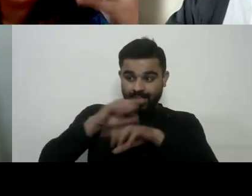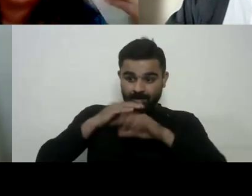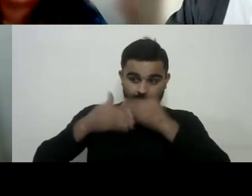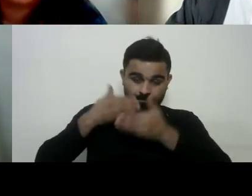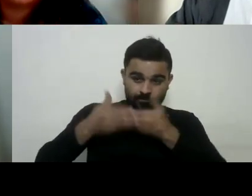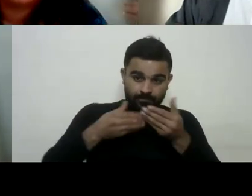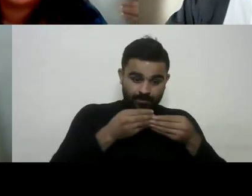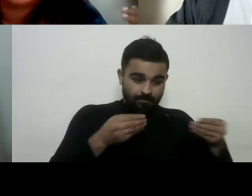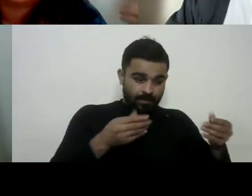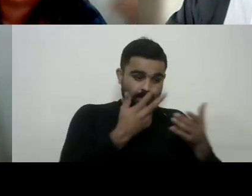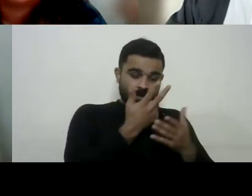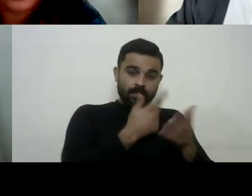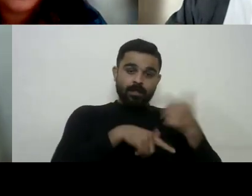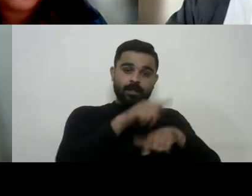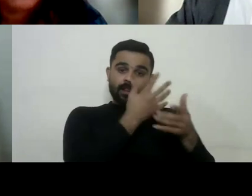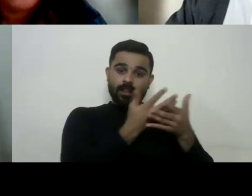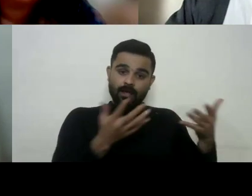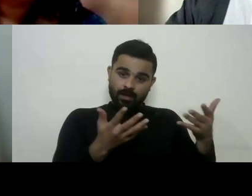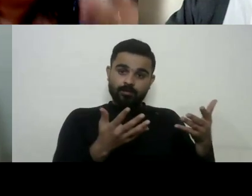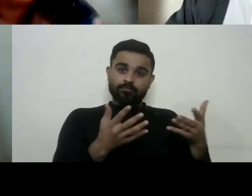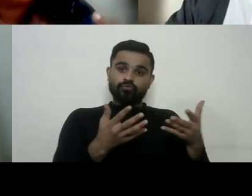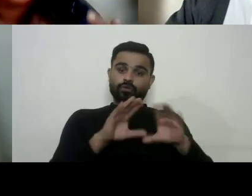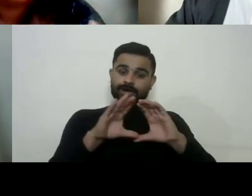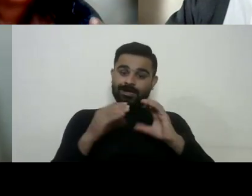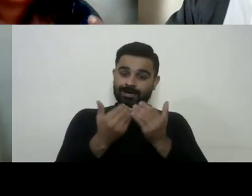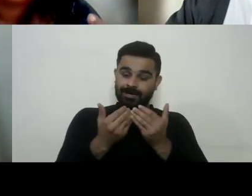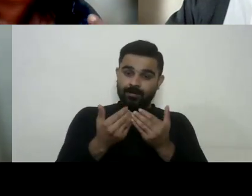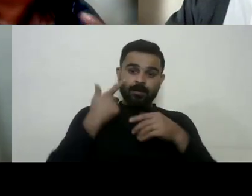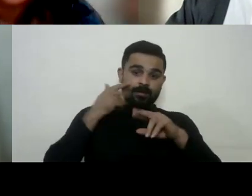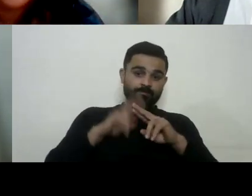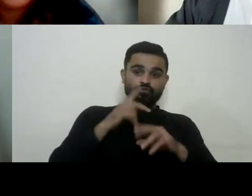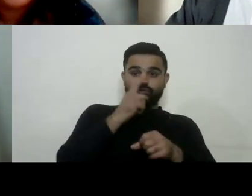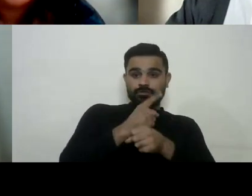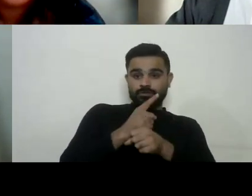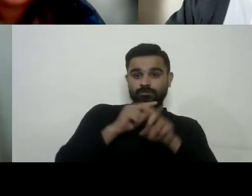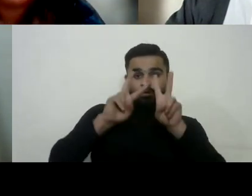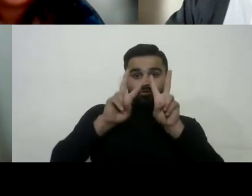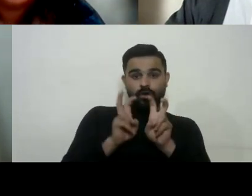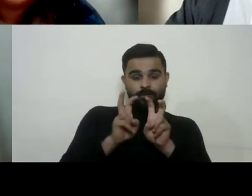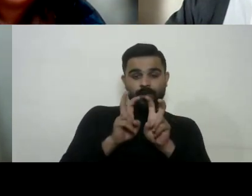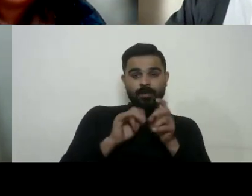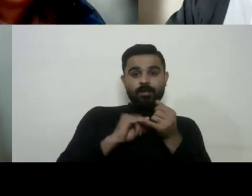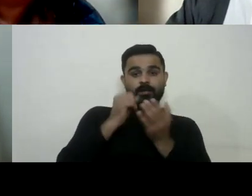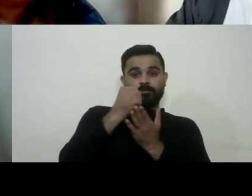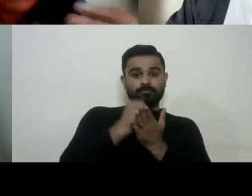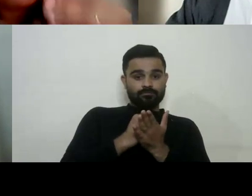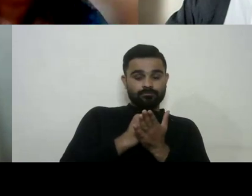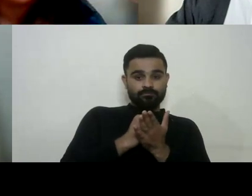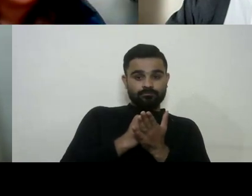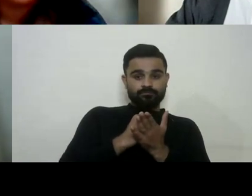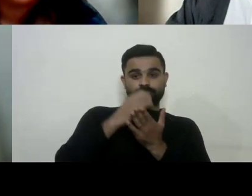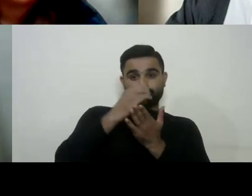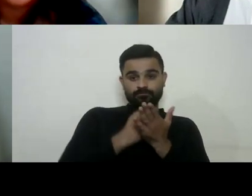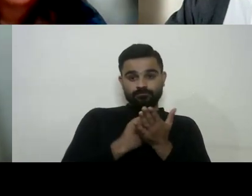available multilingual resources in the classroom. Or if you're teaching a subject, it will be